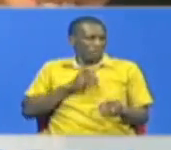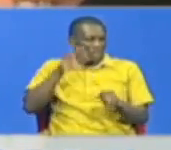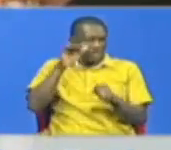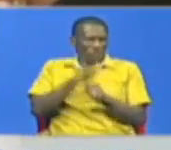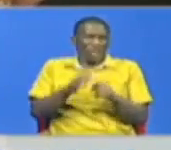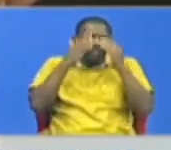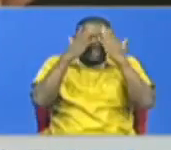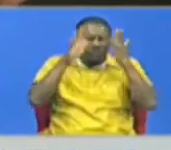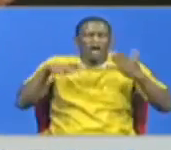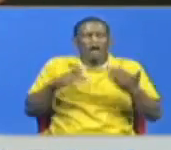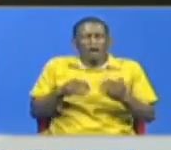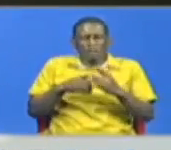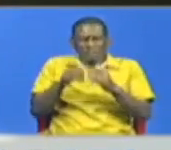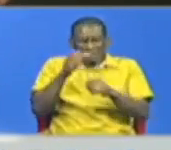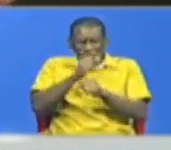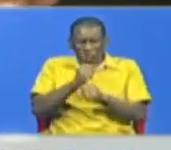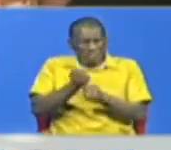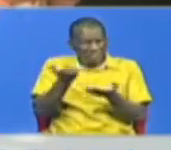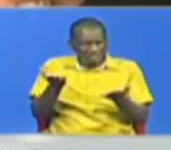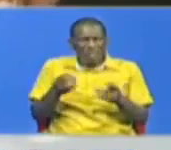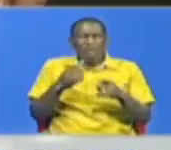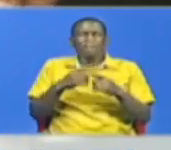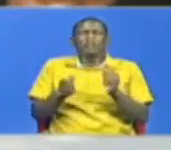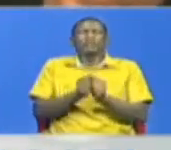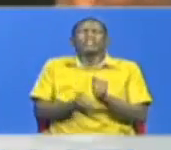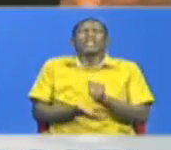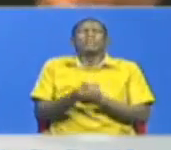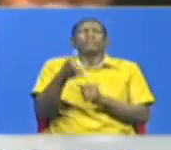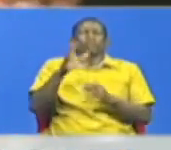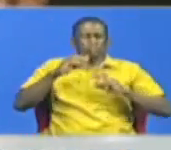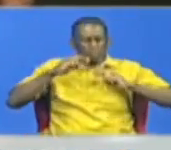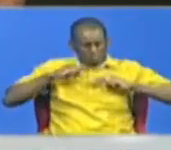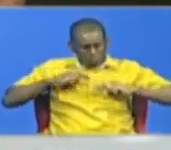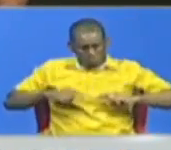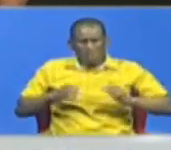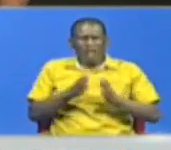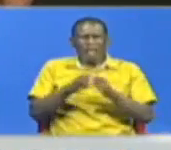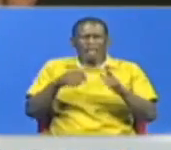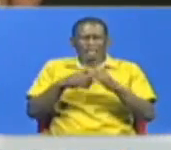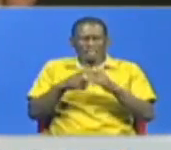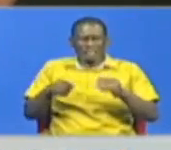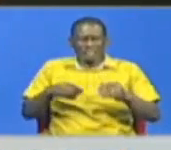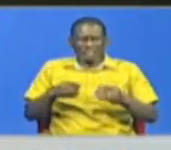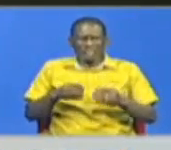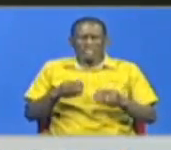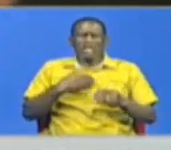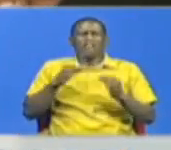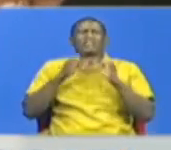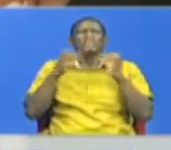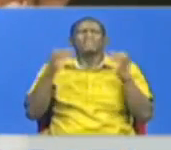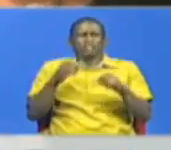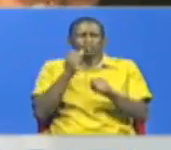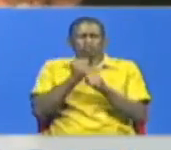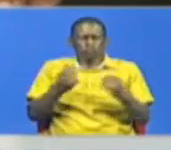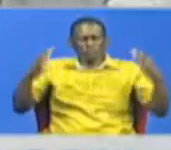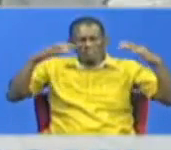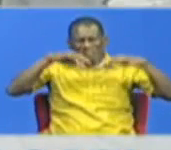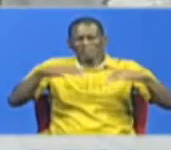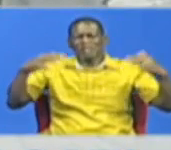very fearful. With the help of God, nilitulia na polepole nikaanza kupeleka mapandiri kufanya seminars